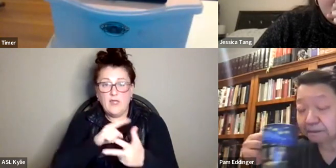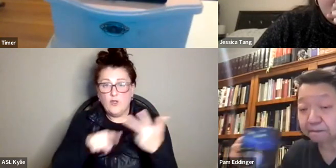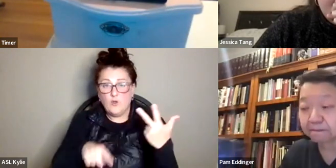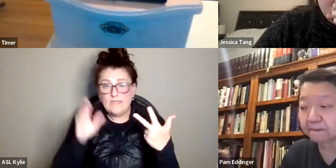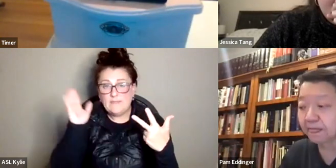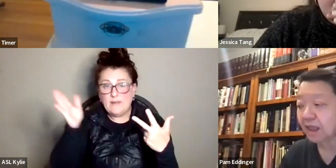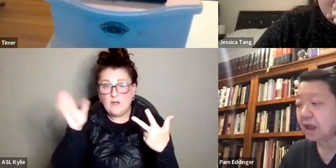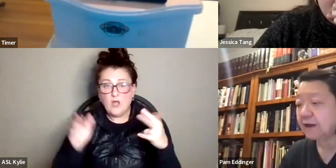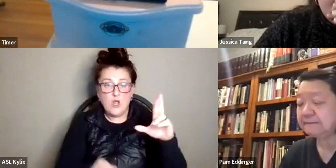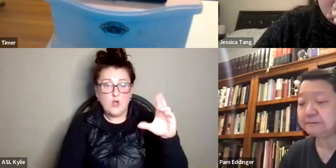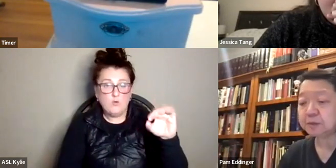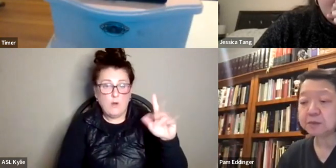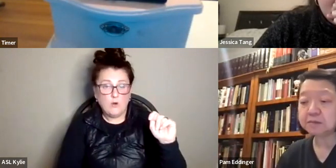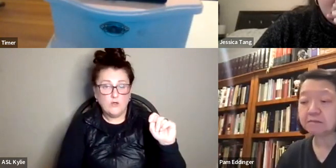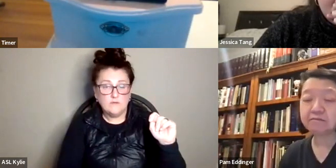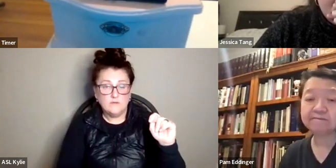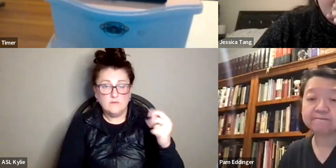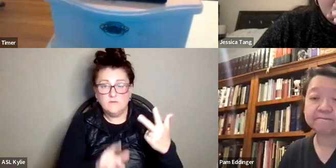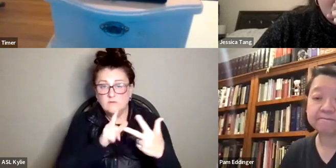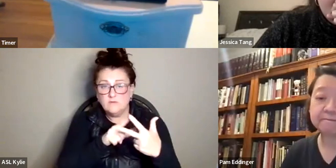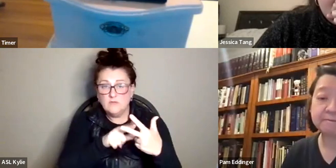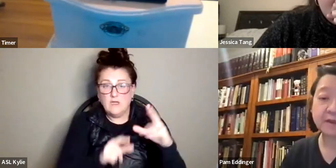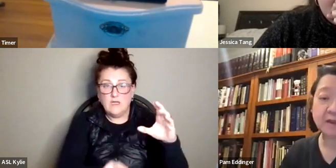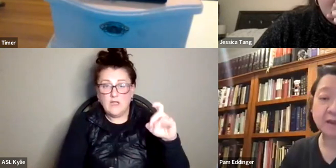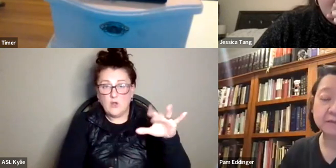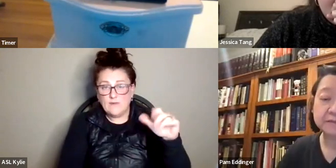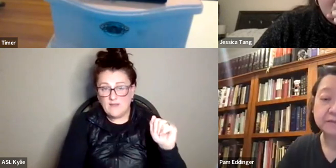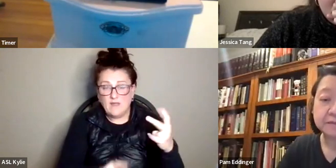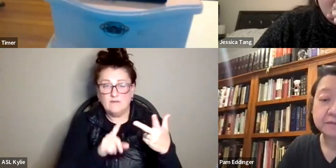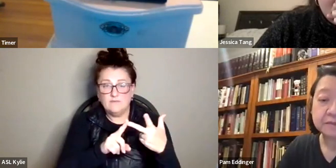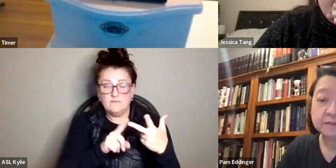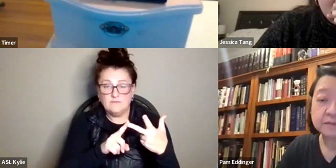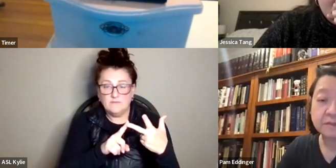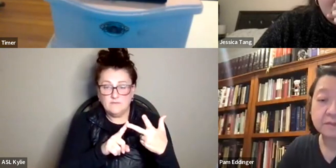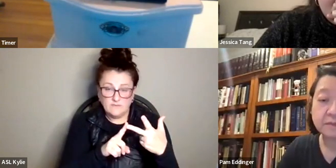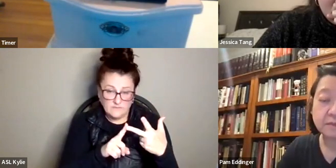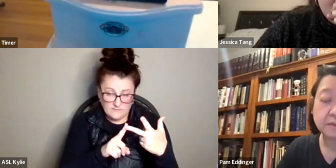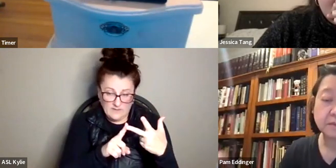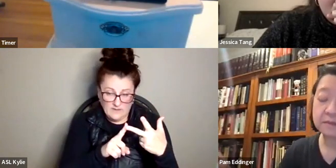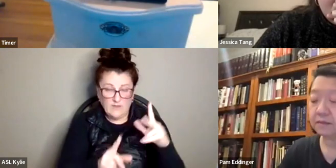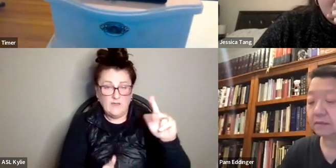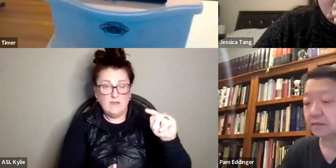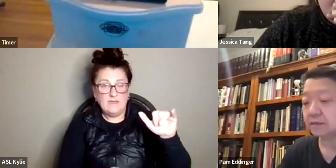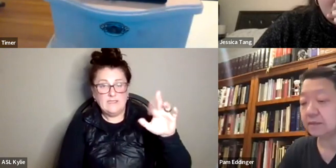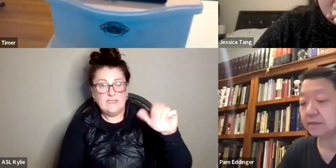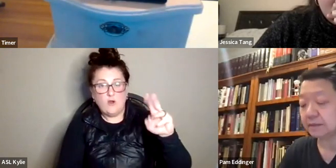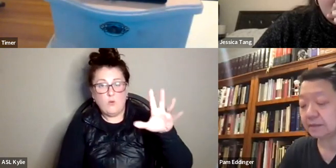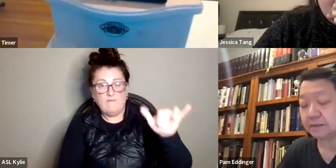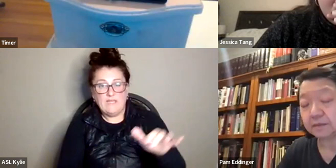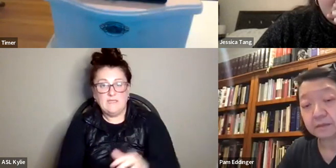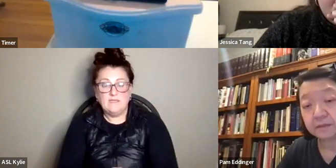will be Robert Jenkins, Teresa Algar de Jesus, and Tiara Murphy.